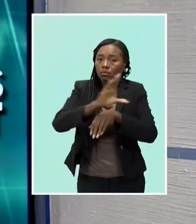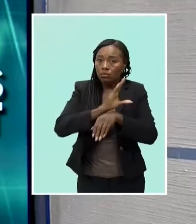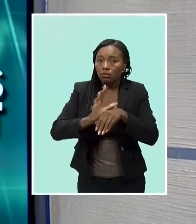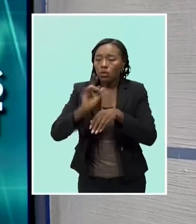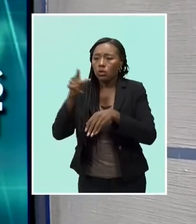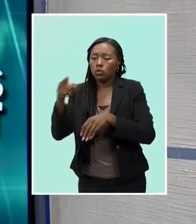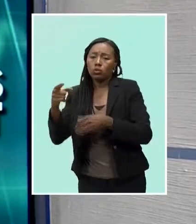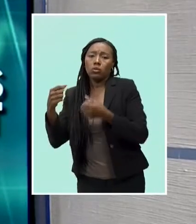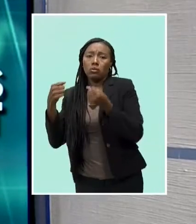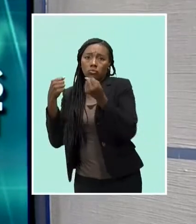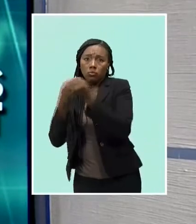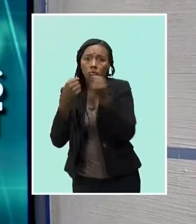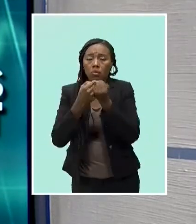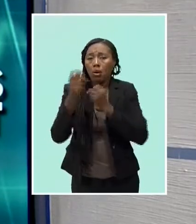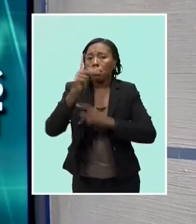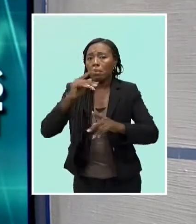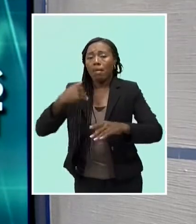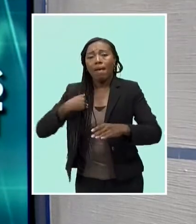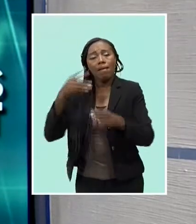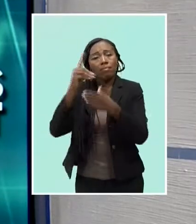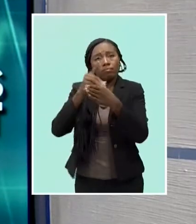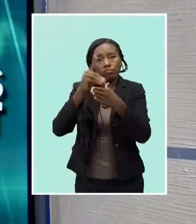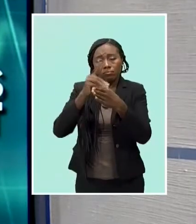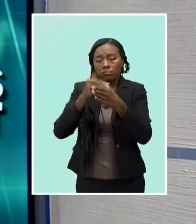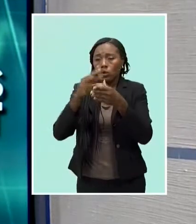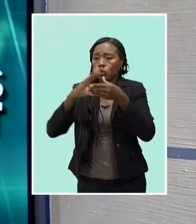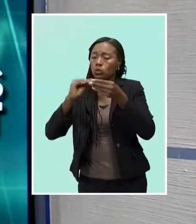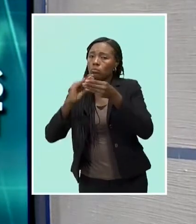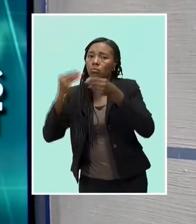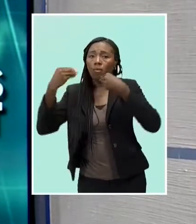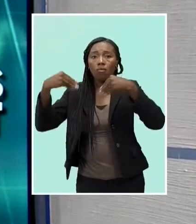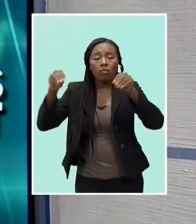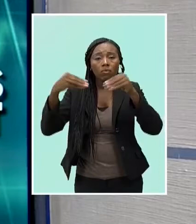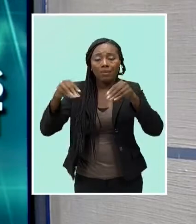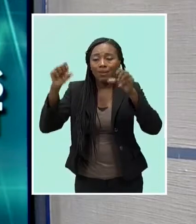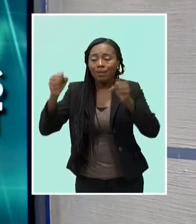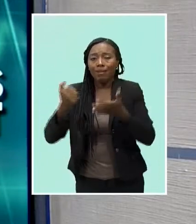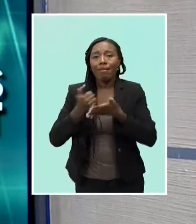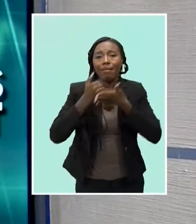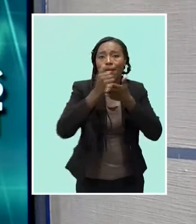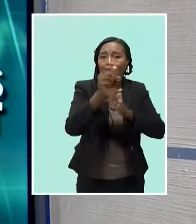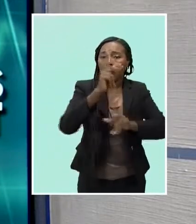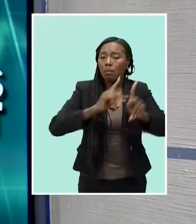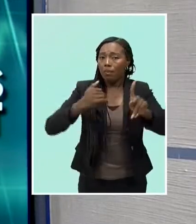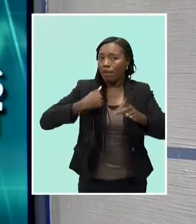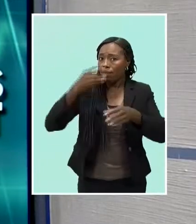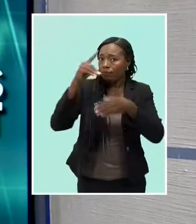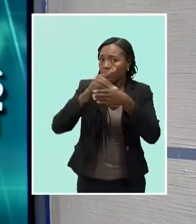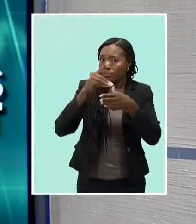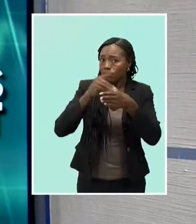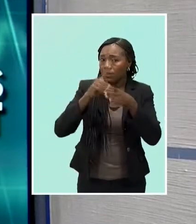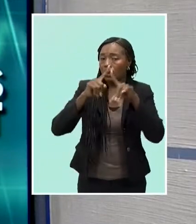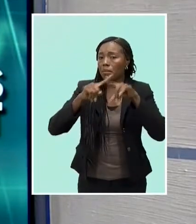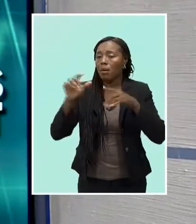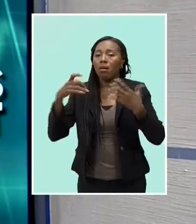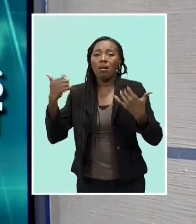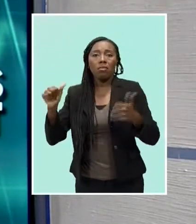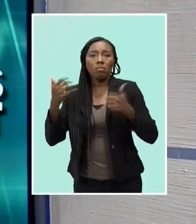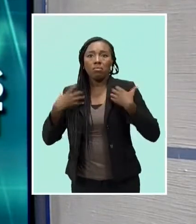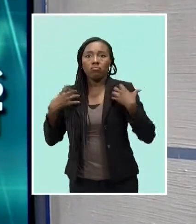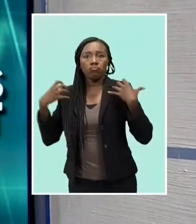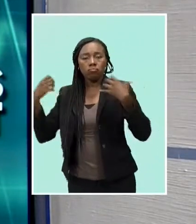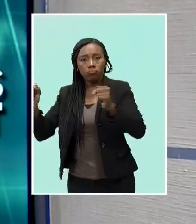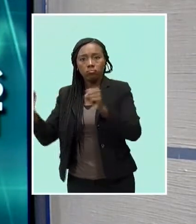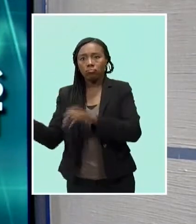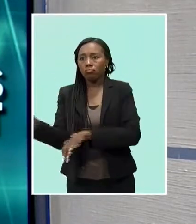employing people with disabilities, but she says that flexibility can benefit not only those with disabilities, but able-bodied employees